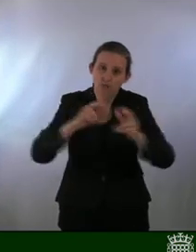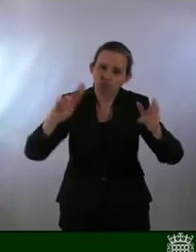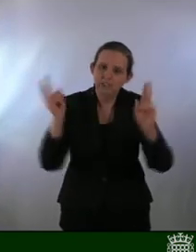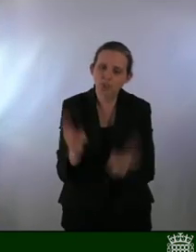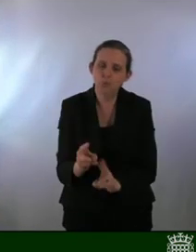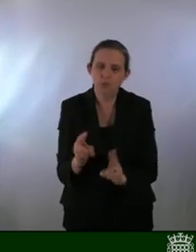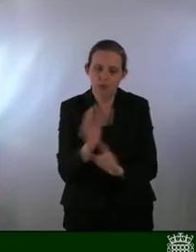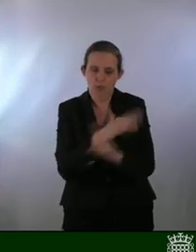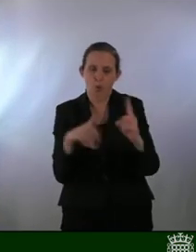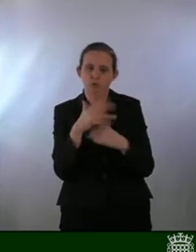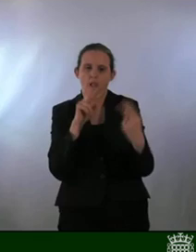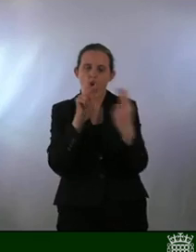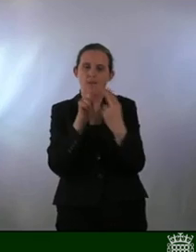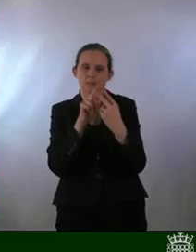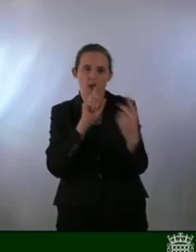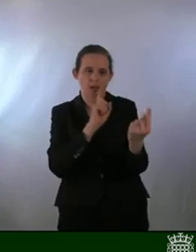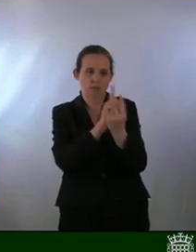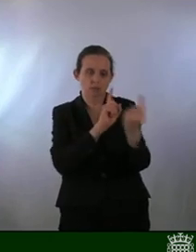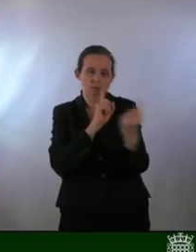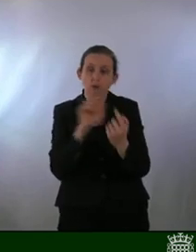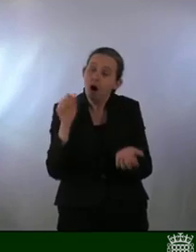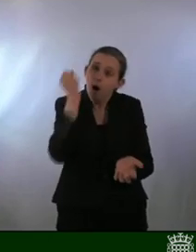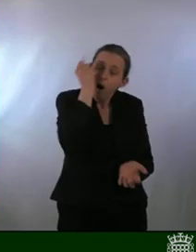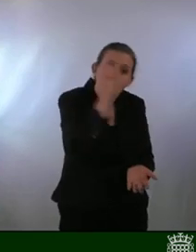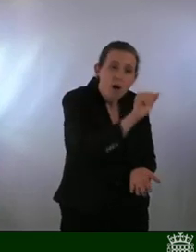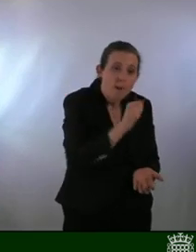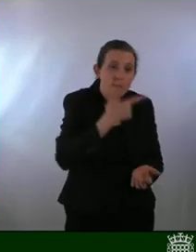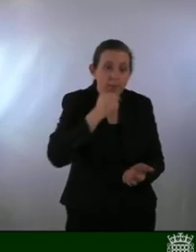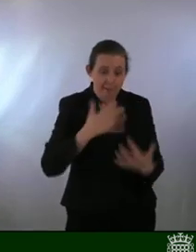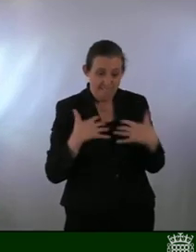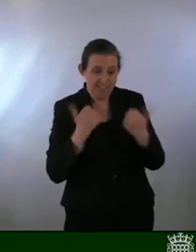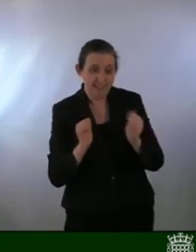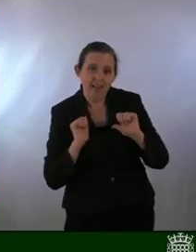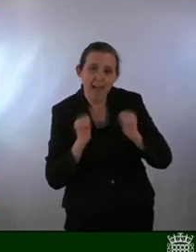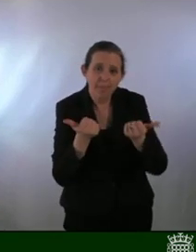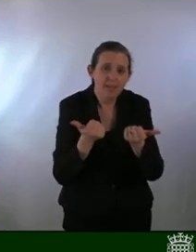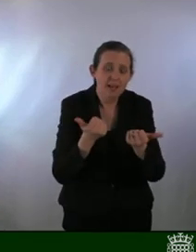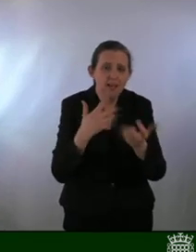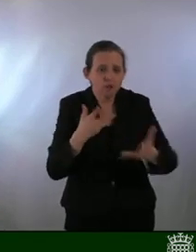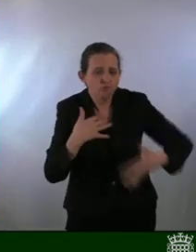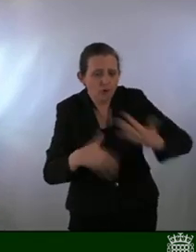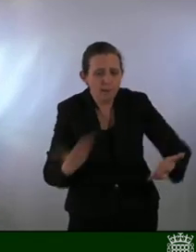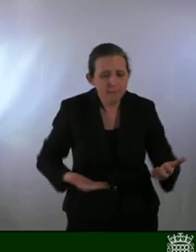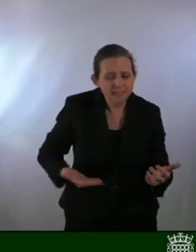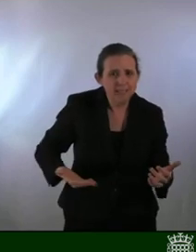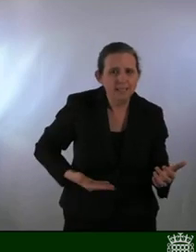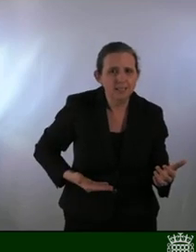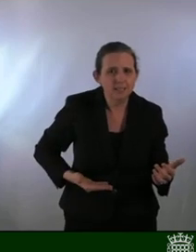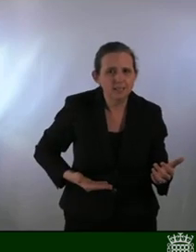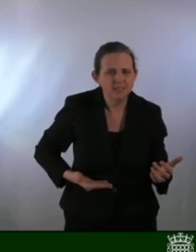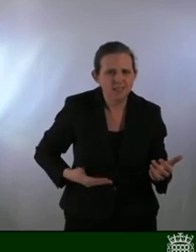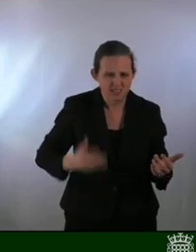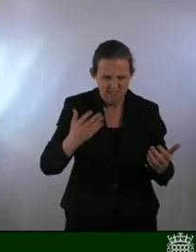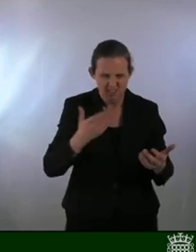be right and important, but if people are fit and healthy, and if they're running a business, to have their business closed down just because they've hit a certain